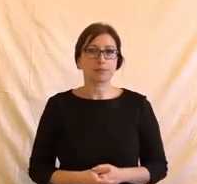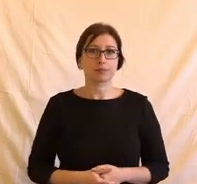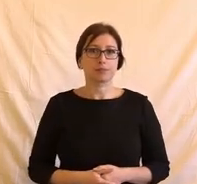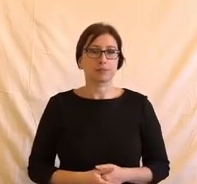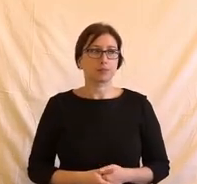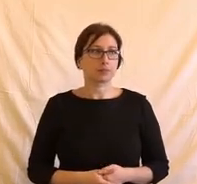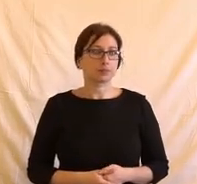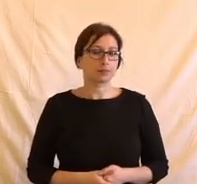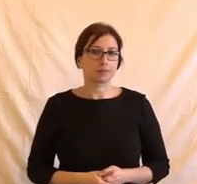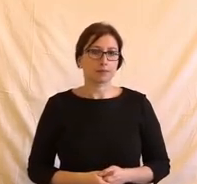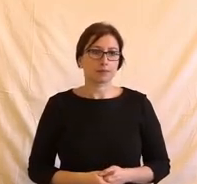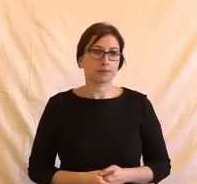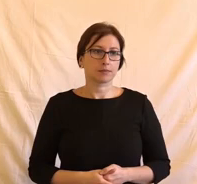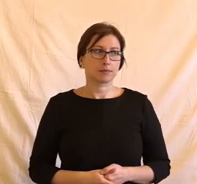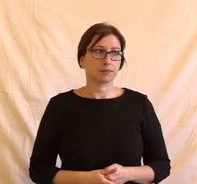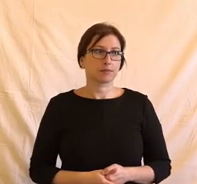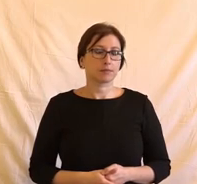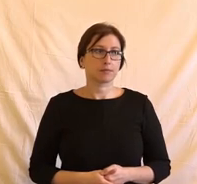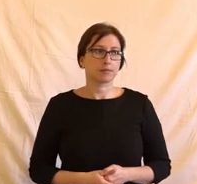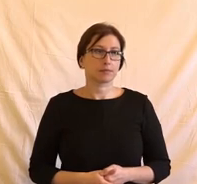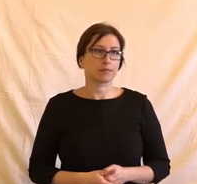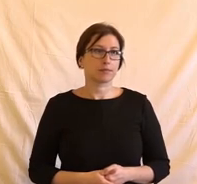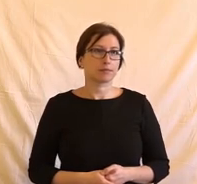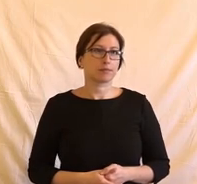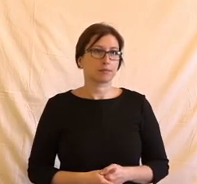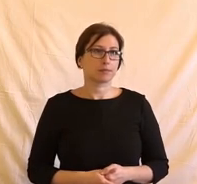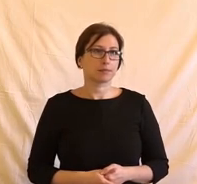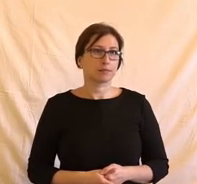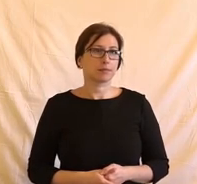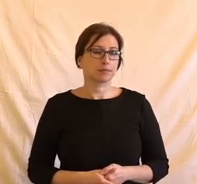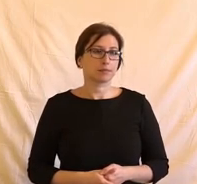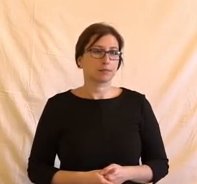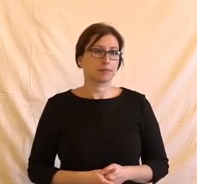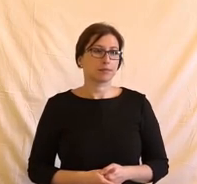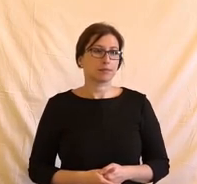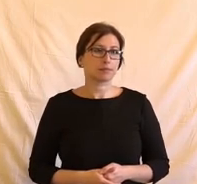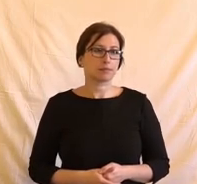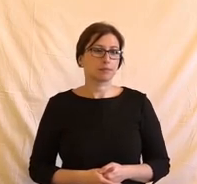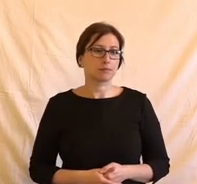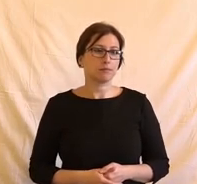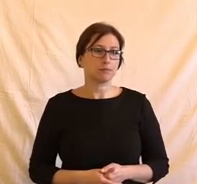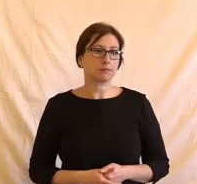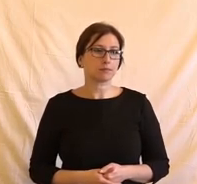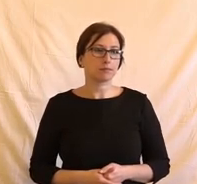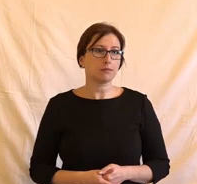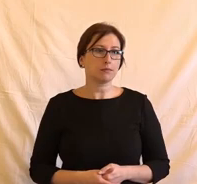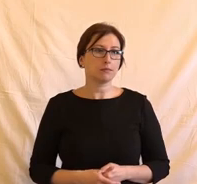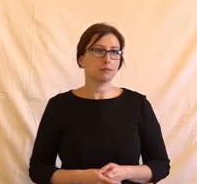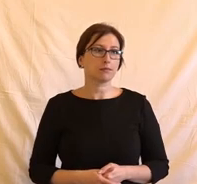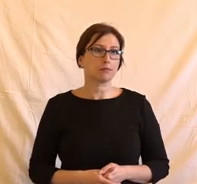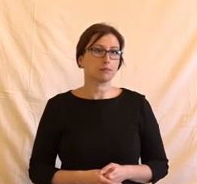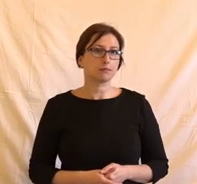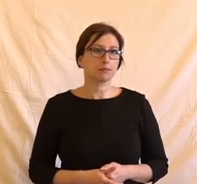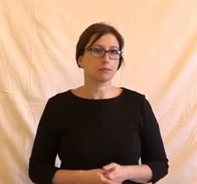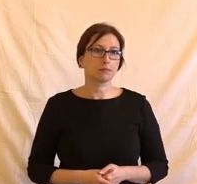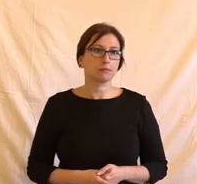is that we actually have a unified banking solutions where parents can give their approval